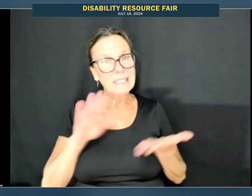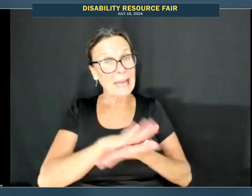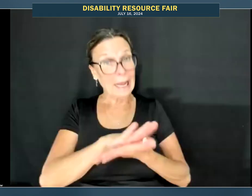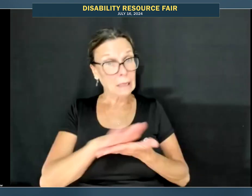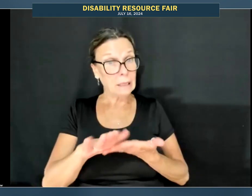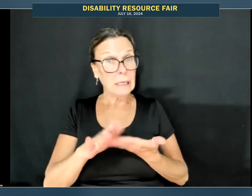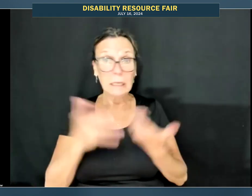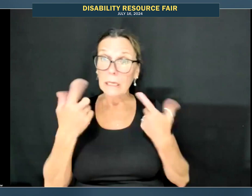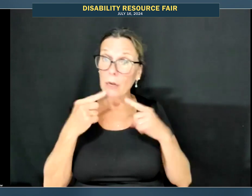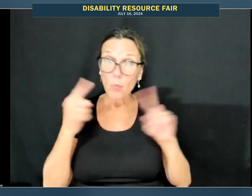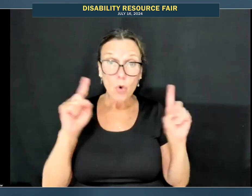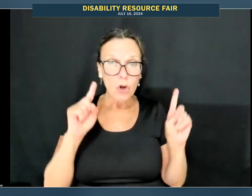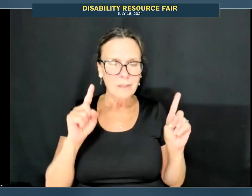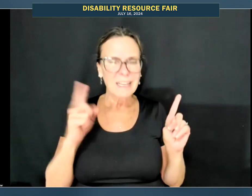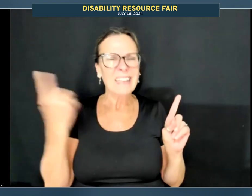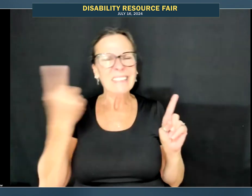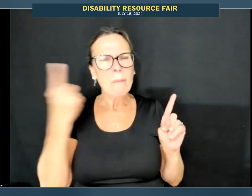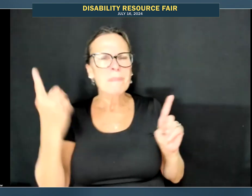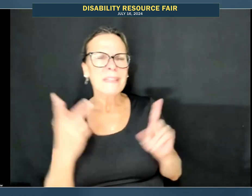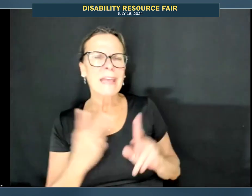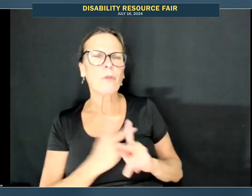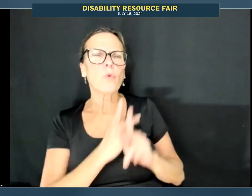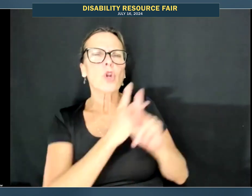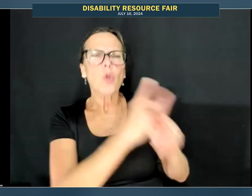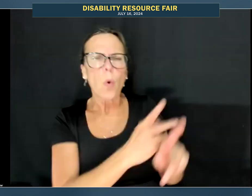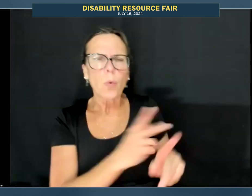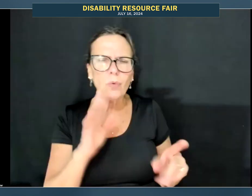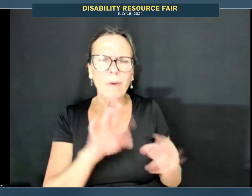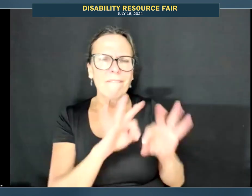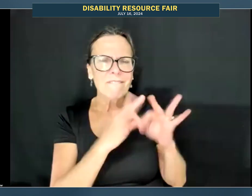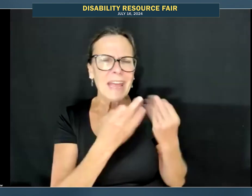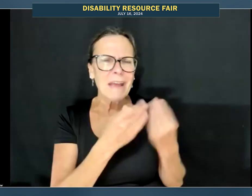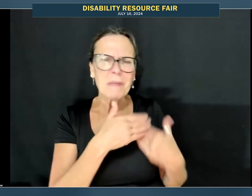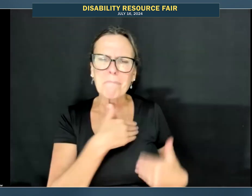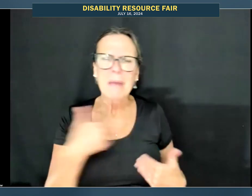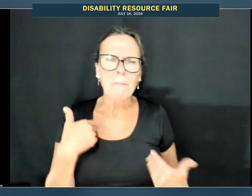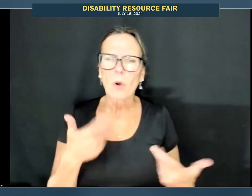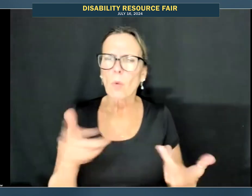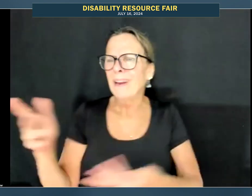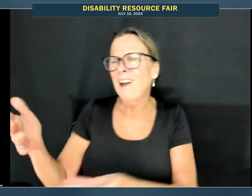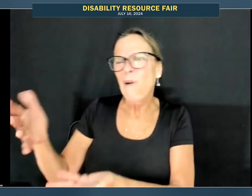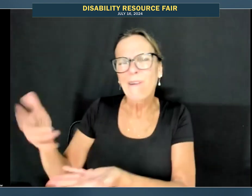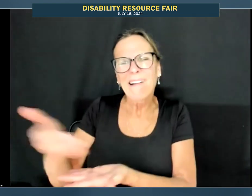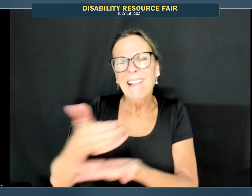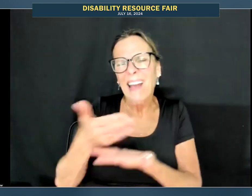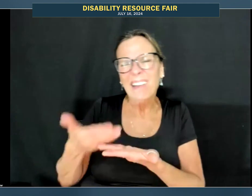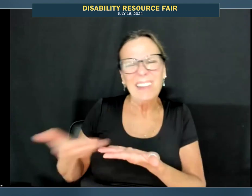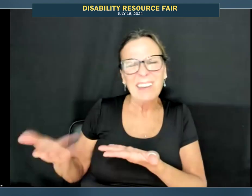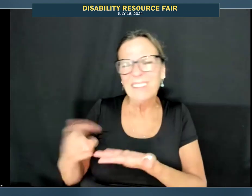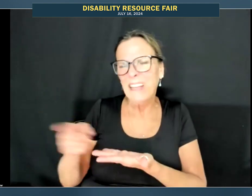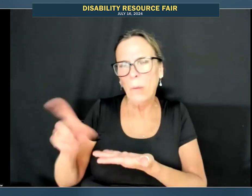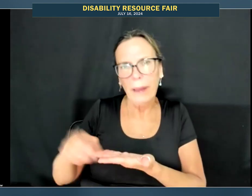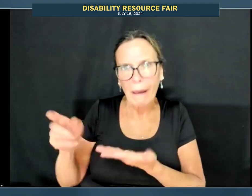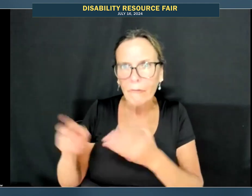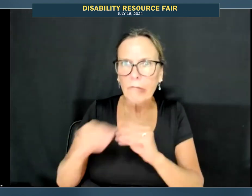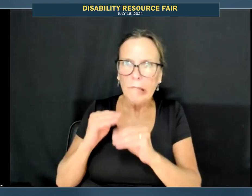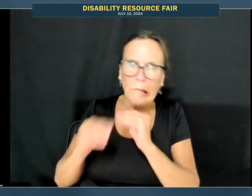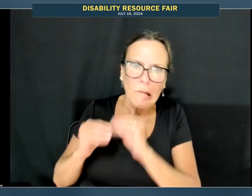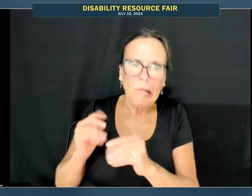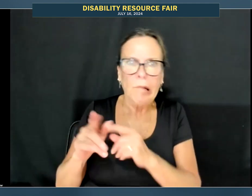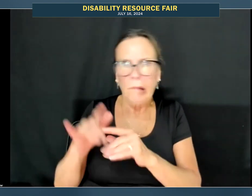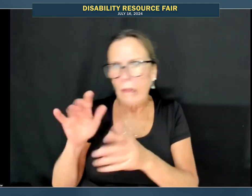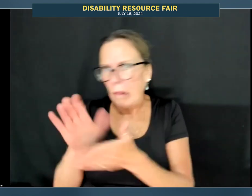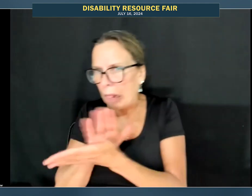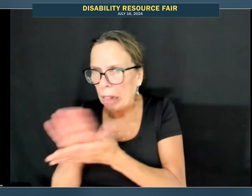that you'd give out to your family member. We don't take stuff that we have to reconstruct and get all the barnacles off of.